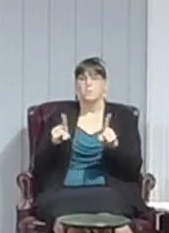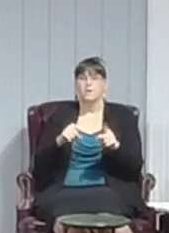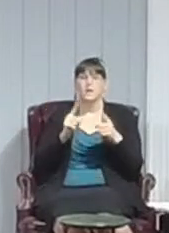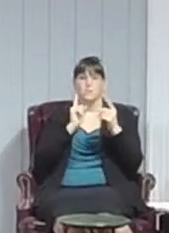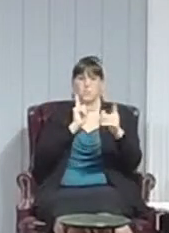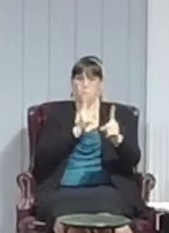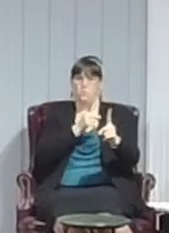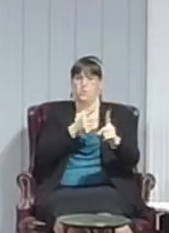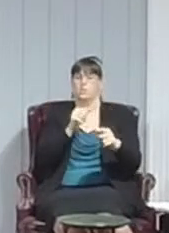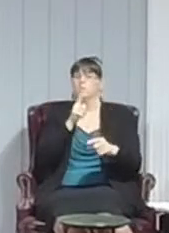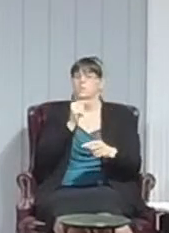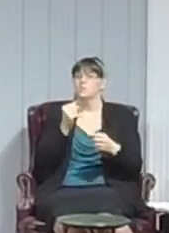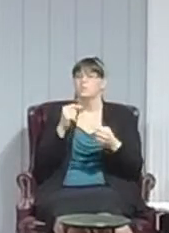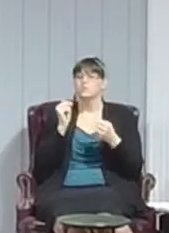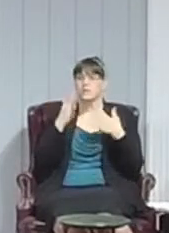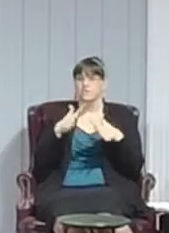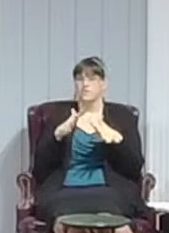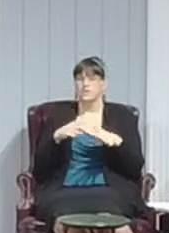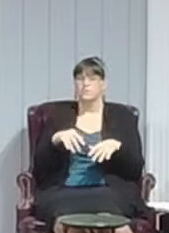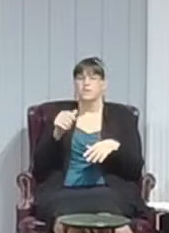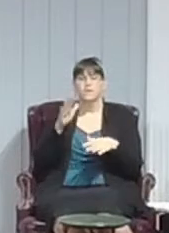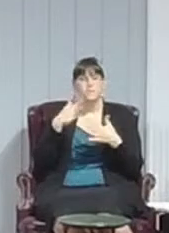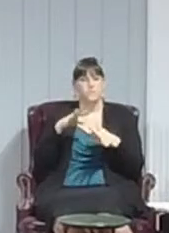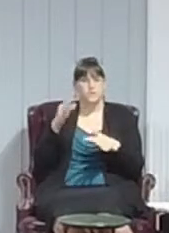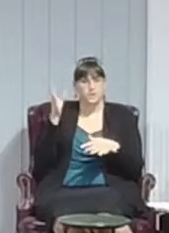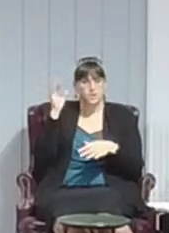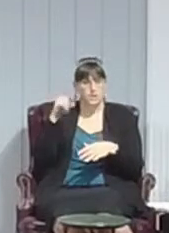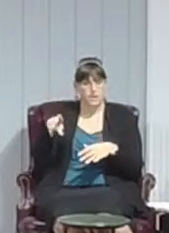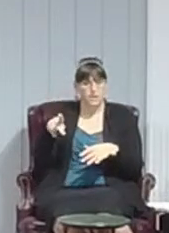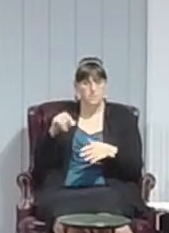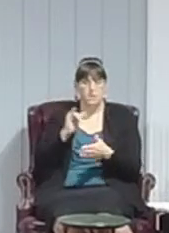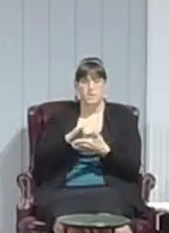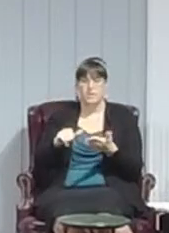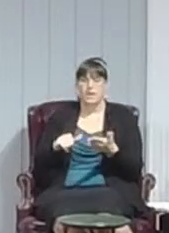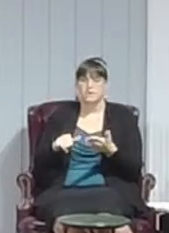fear. Fear him which after he hath killed,